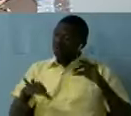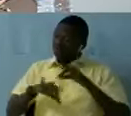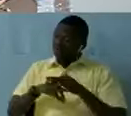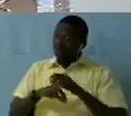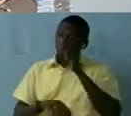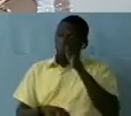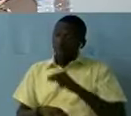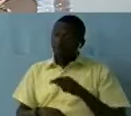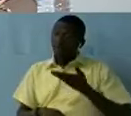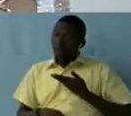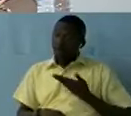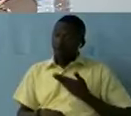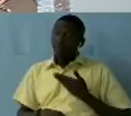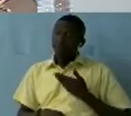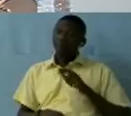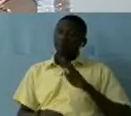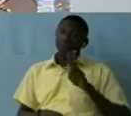if